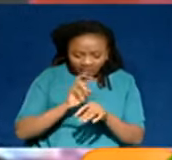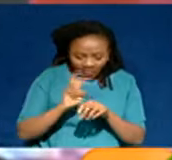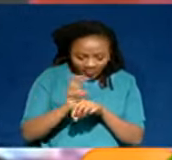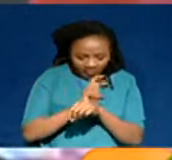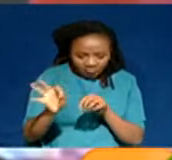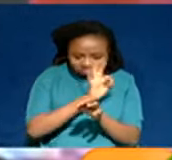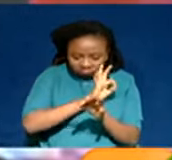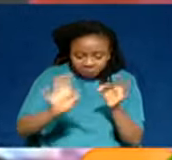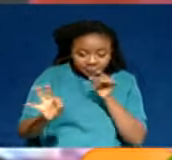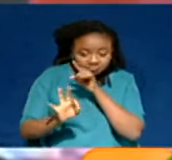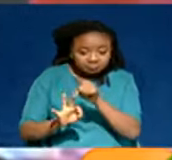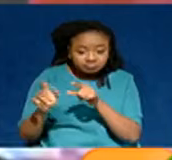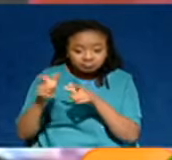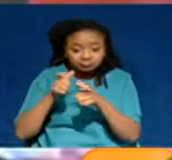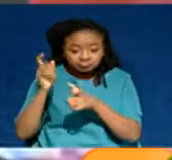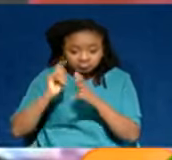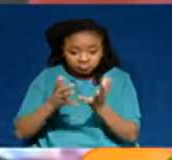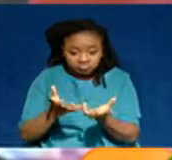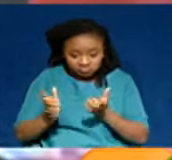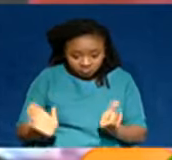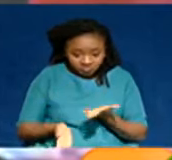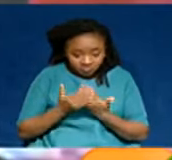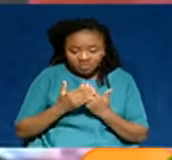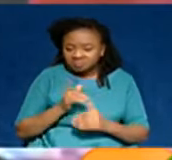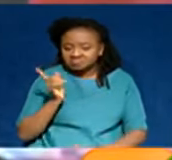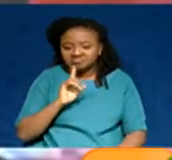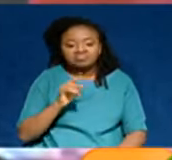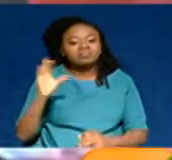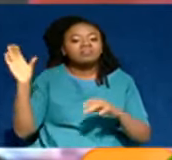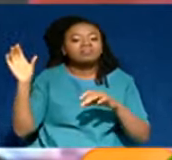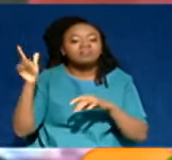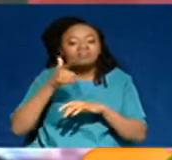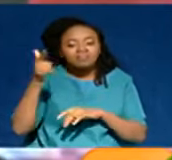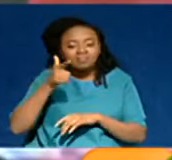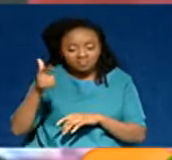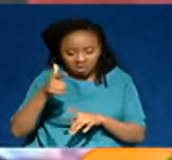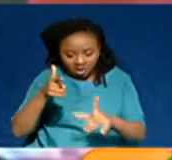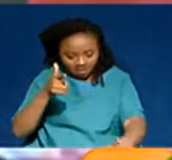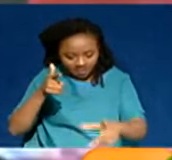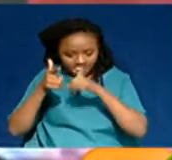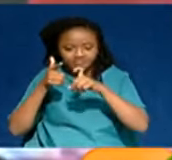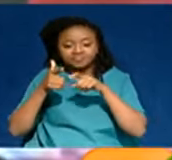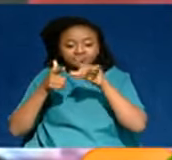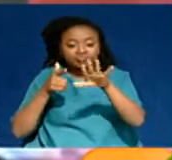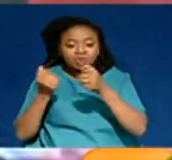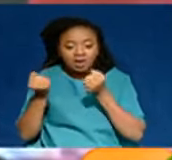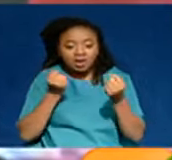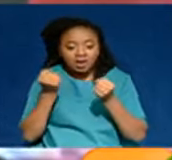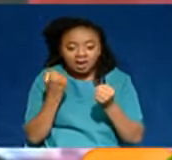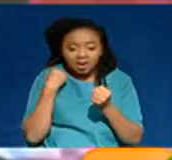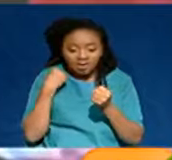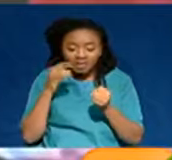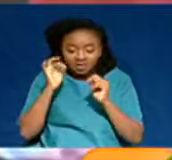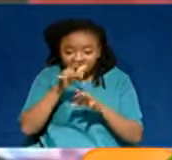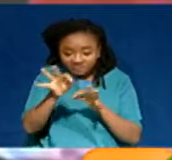they will operate is that they do not need human intervention. The camera will pick your car number plate. If you are over speeding, you are instantly